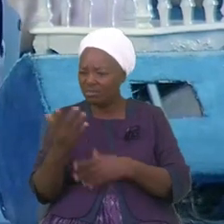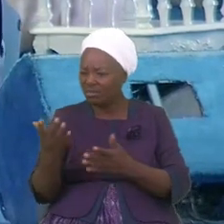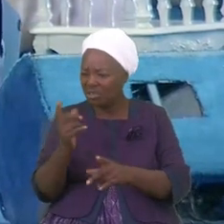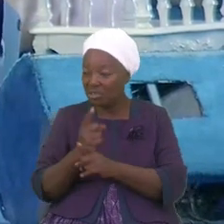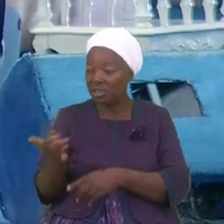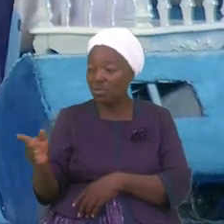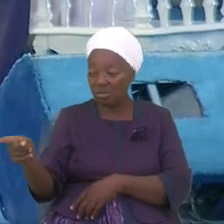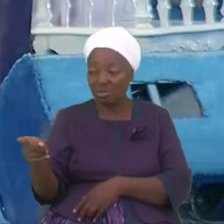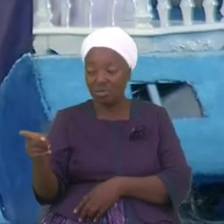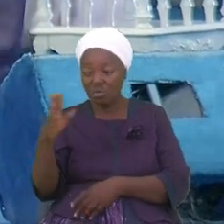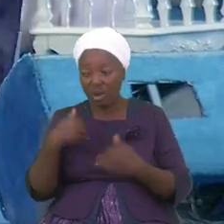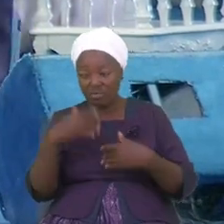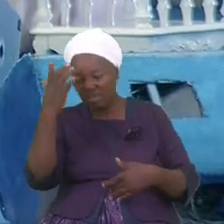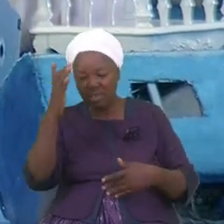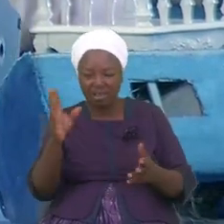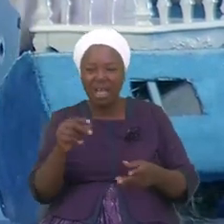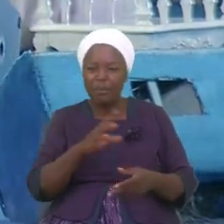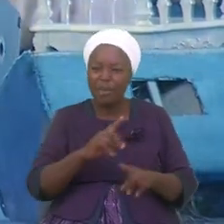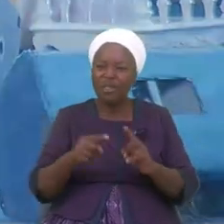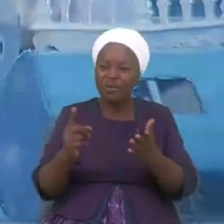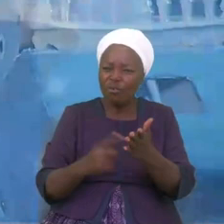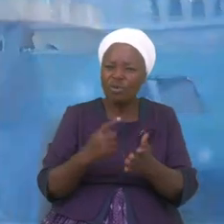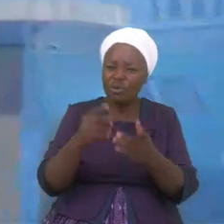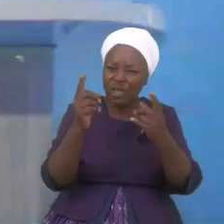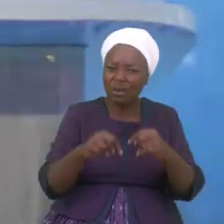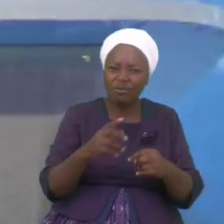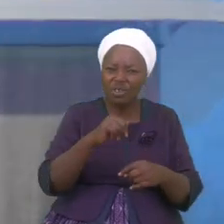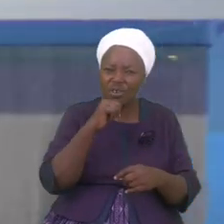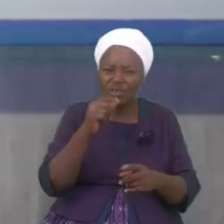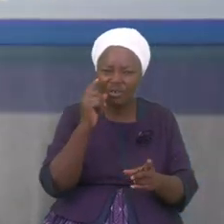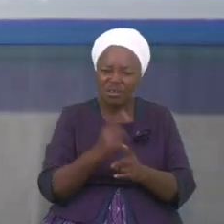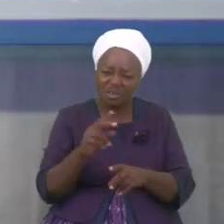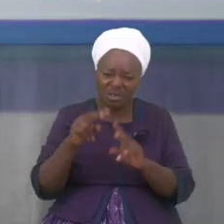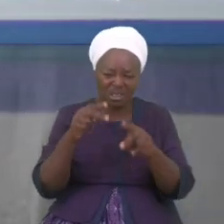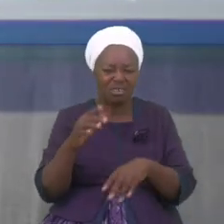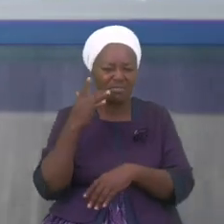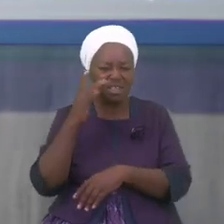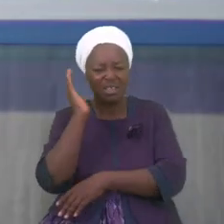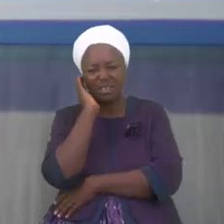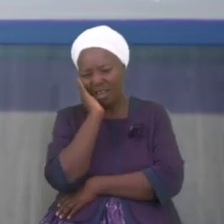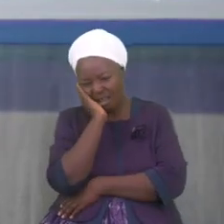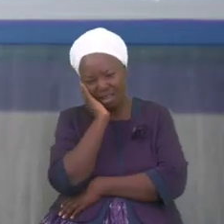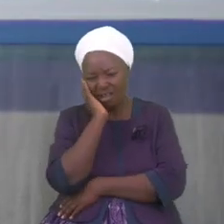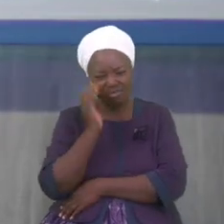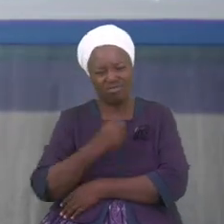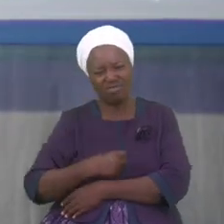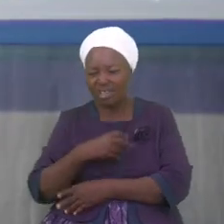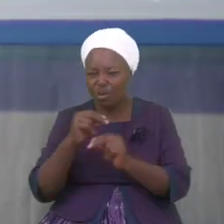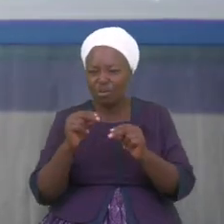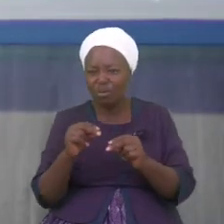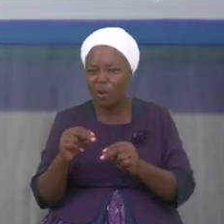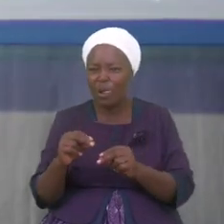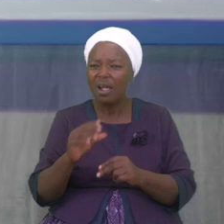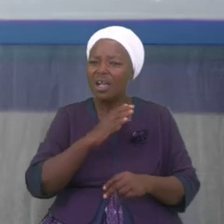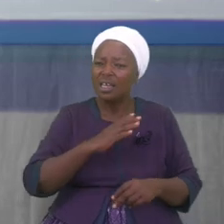over there. And once you come, it's not going, oh, what a pity, we don't have what will deal with your case today. No,